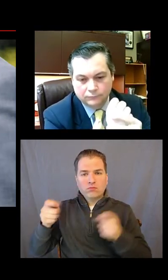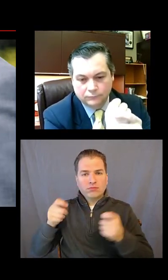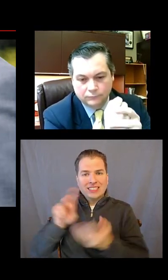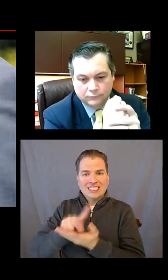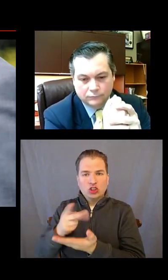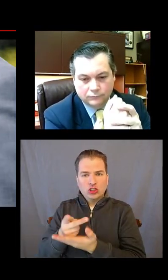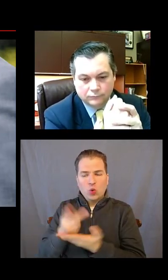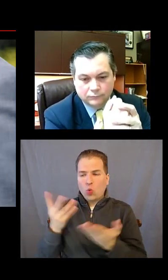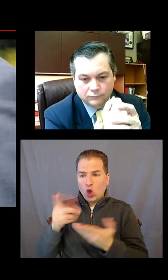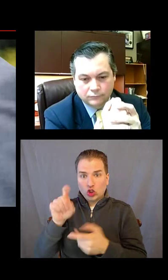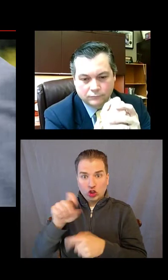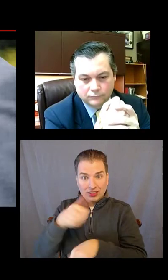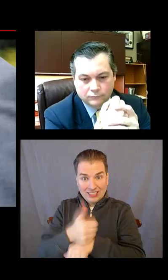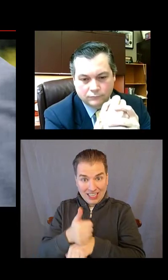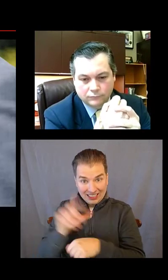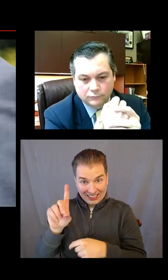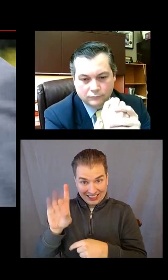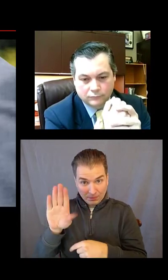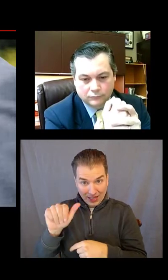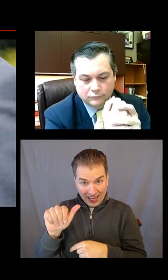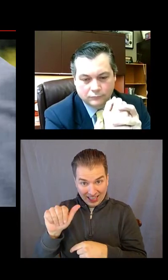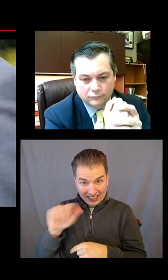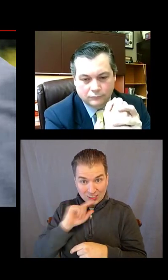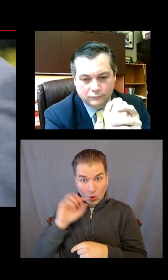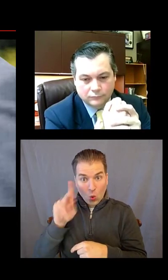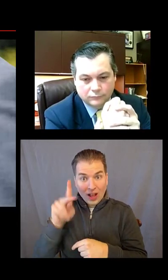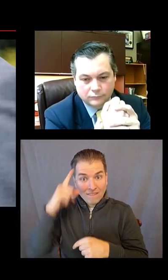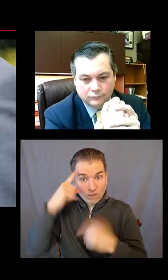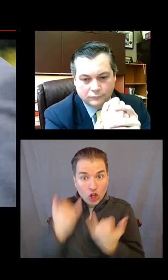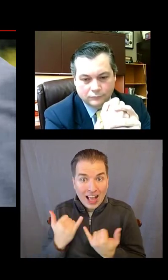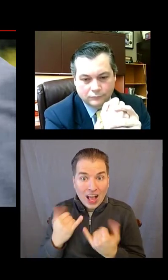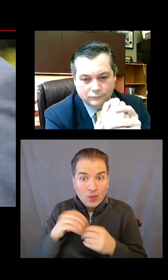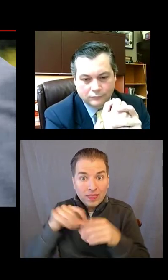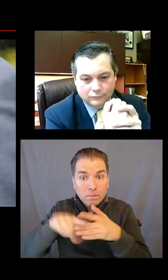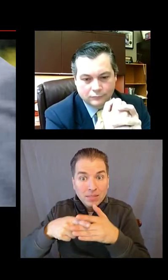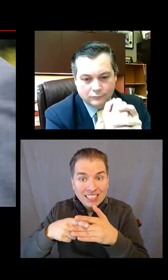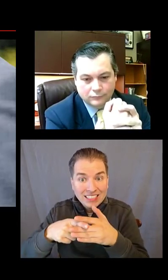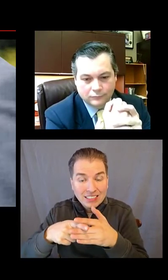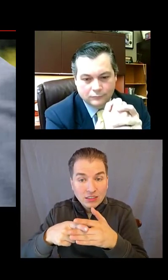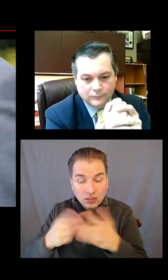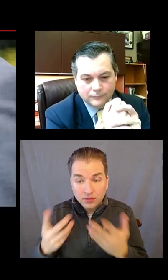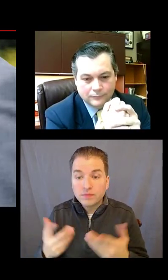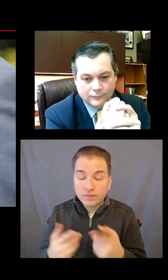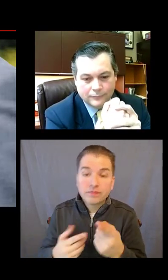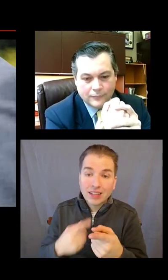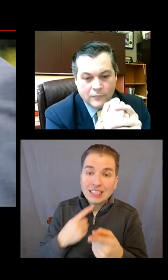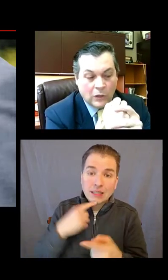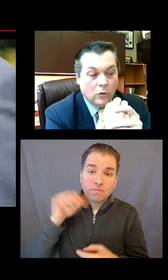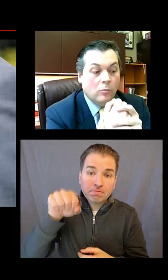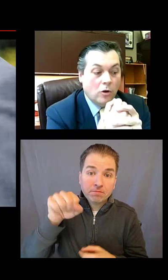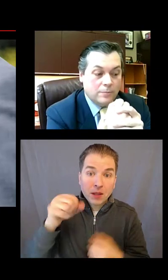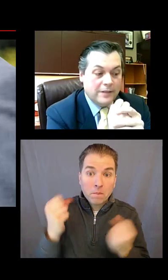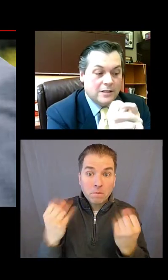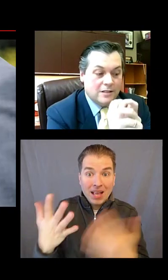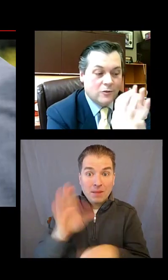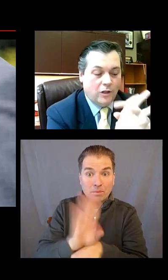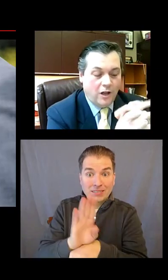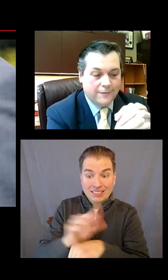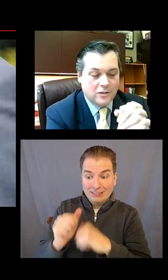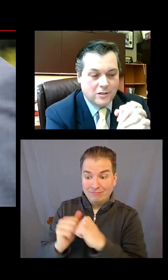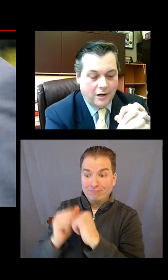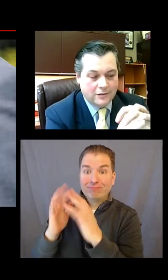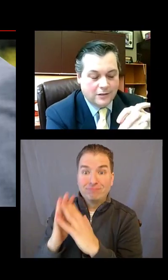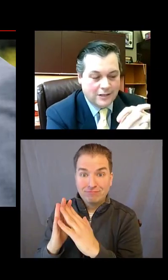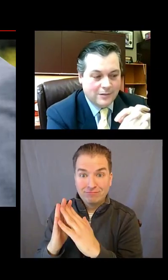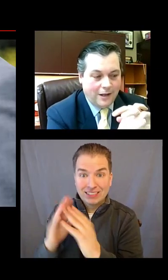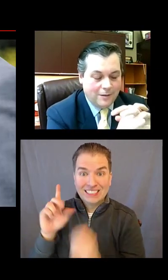is the best business entity to set up for that business? Is a DBA okay to start? Most businesses will